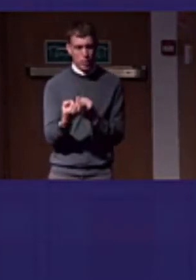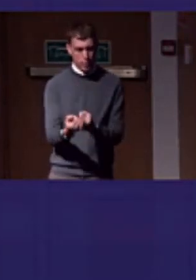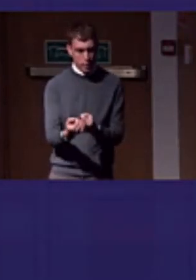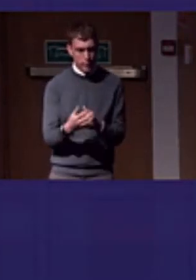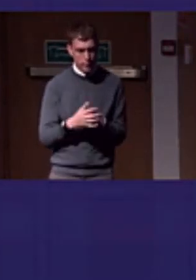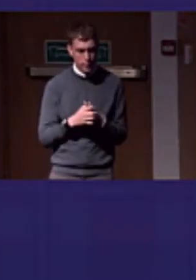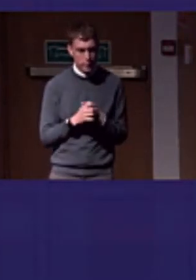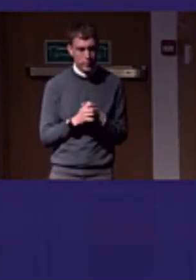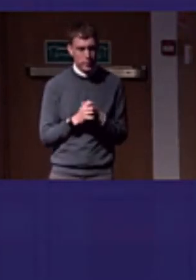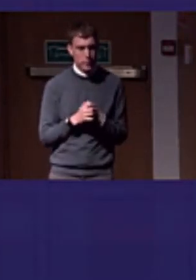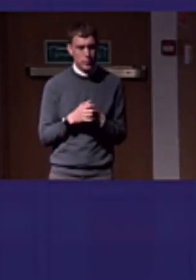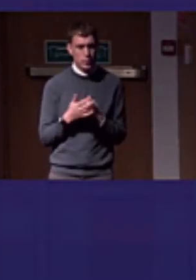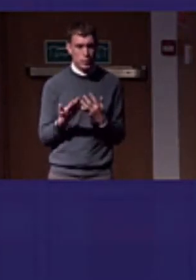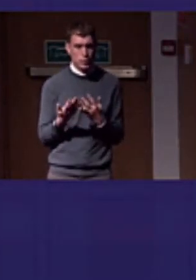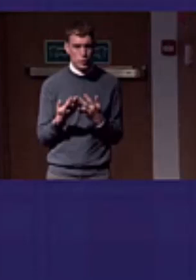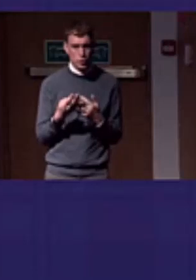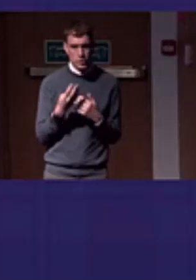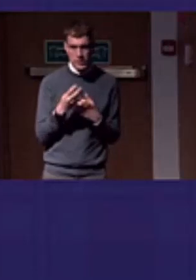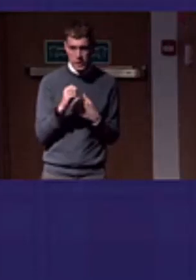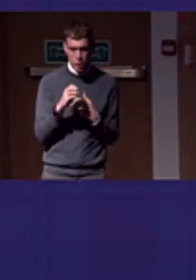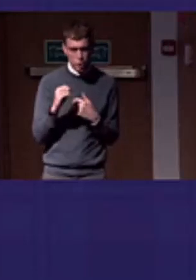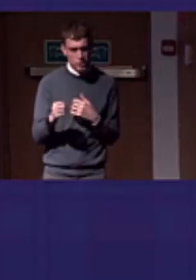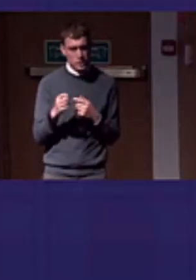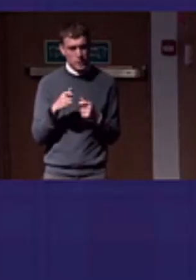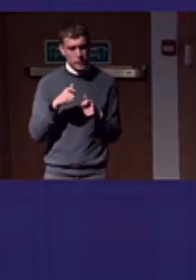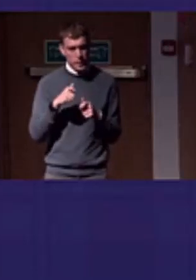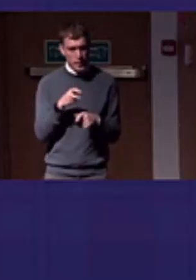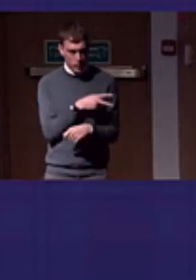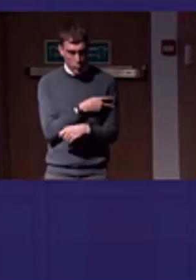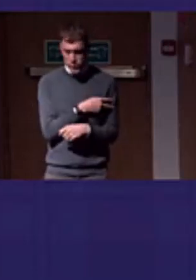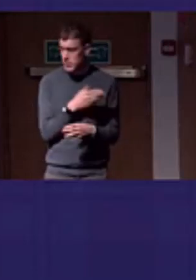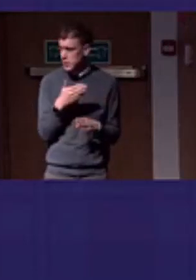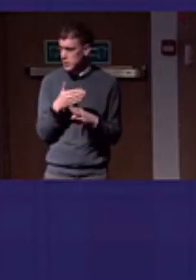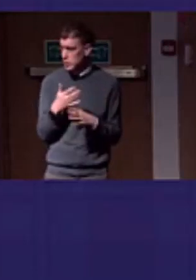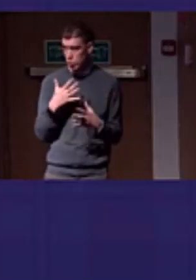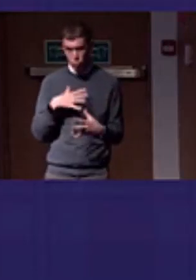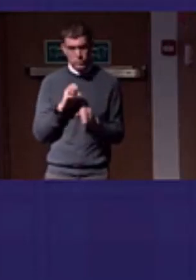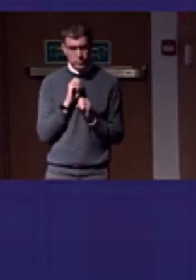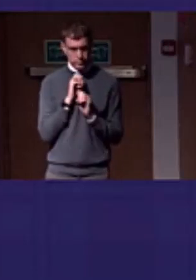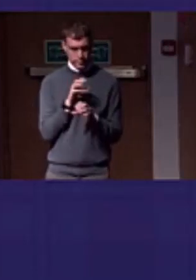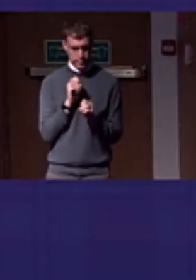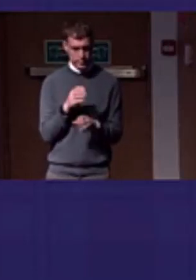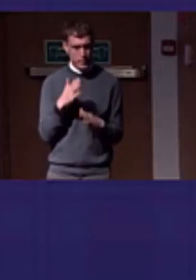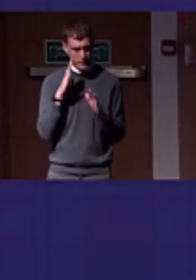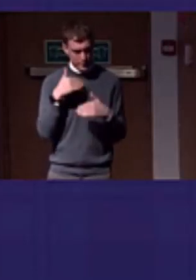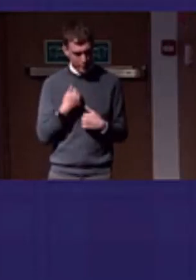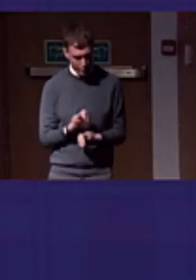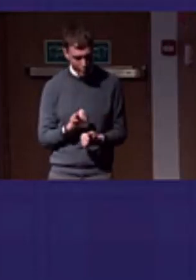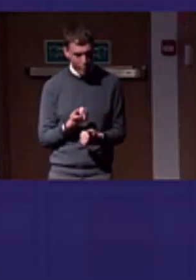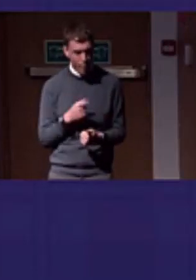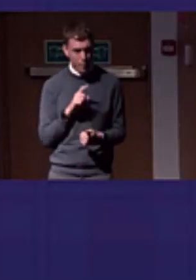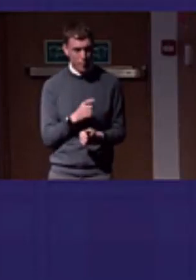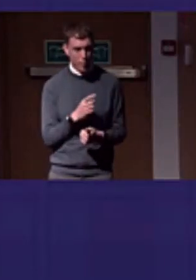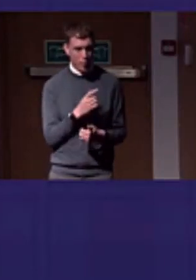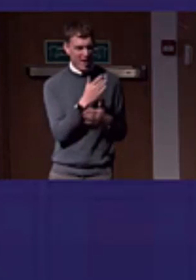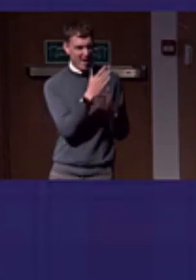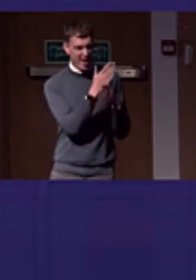that 90% of employees appreciate their leadership speaking out about mental health, but only about half feel like their leadership